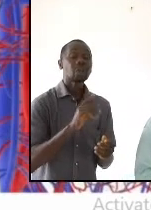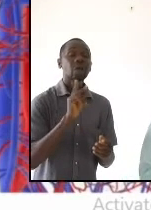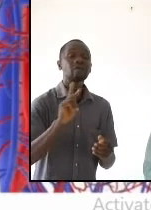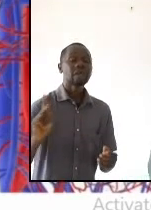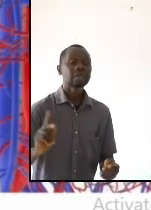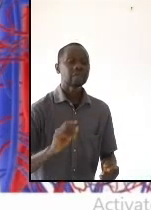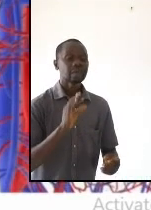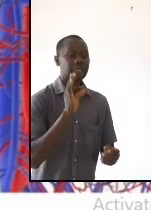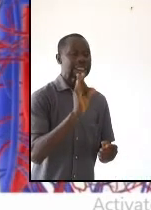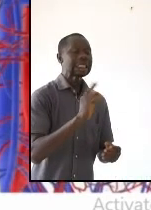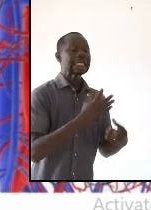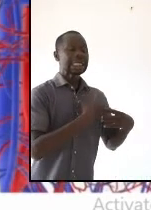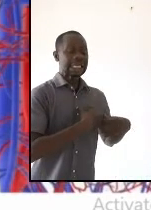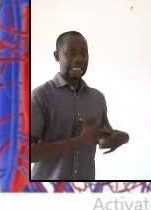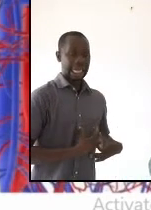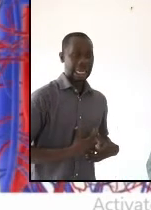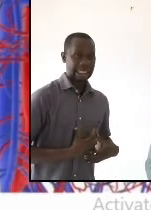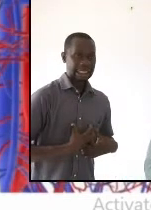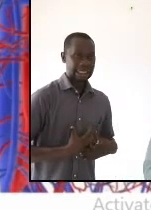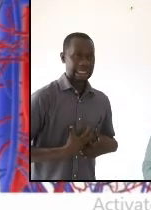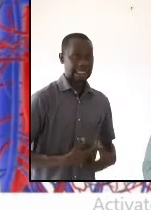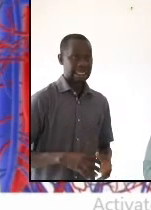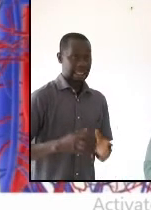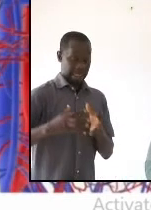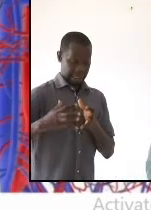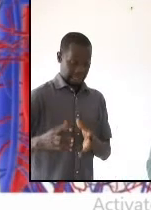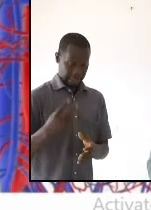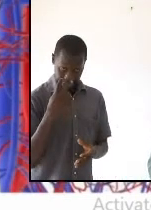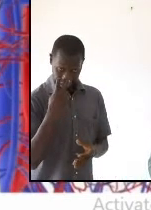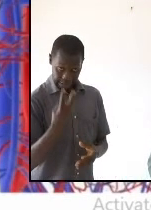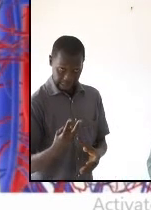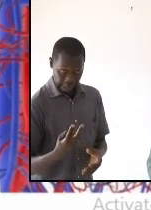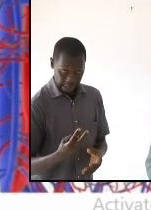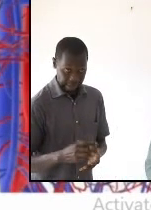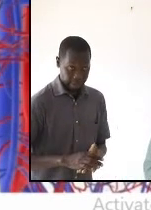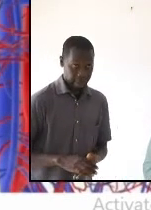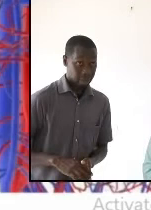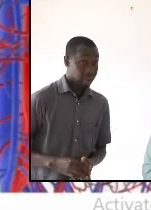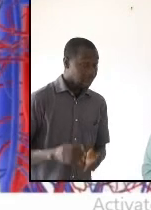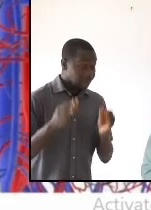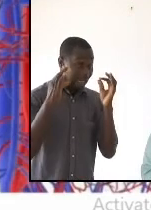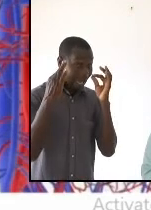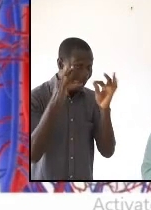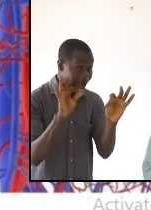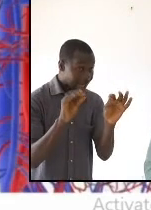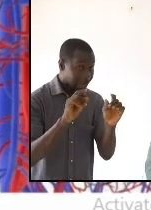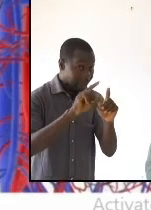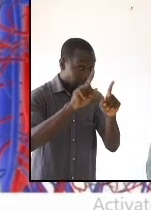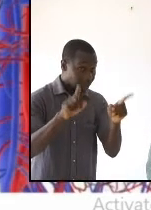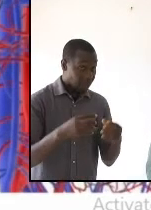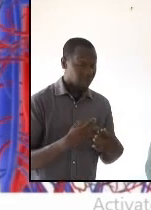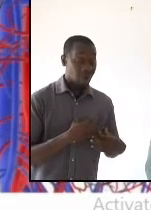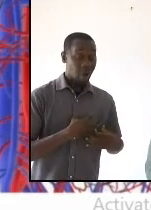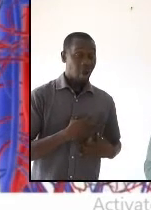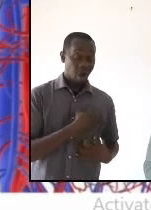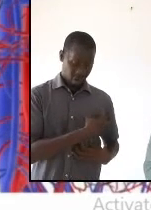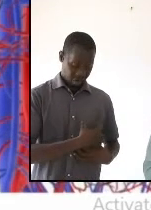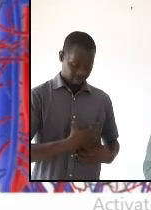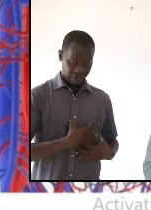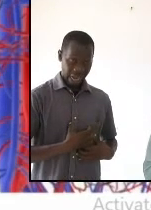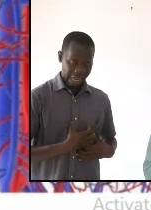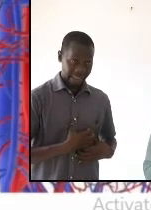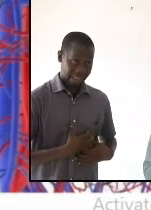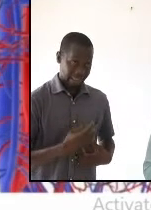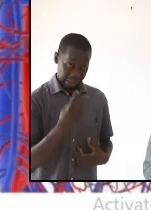heart. Here on the right, you can see a beautiful photo of a heart, and you can